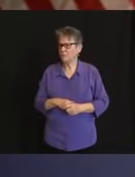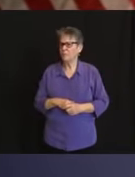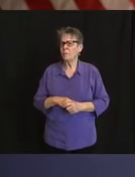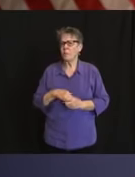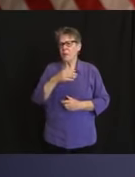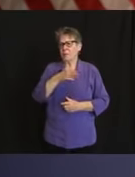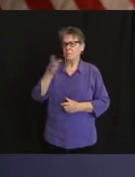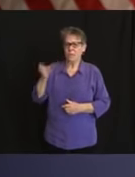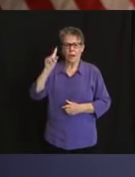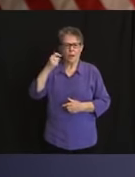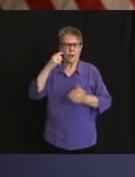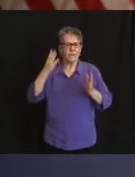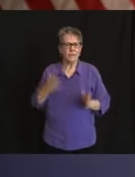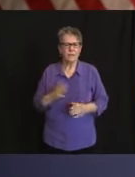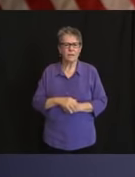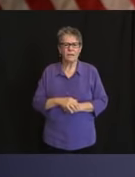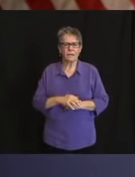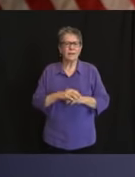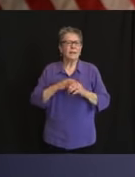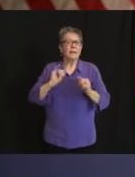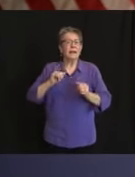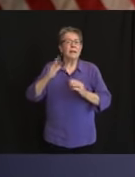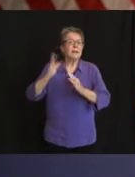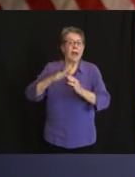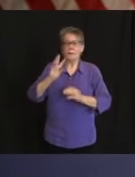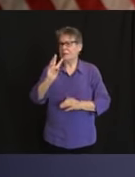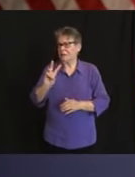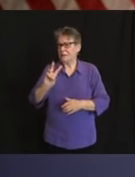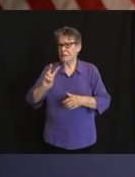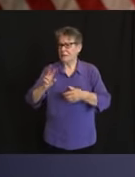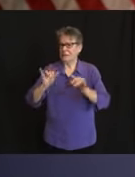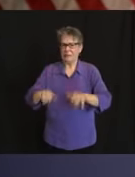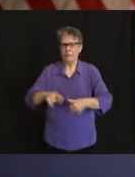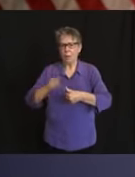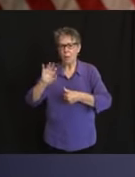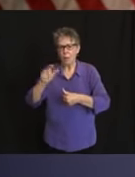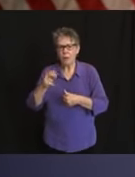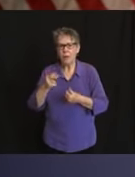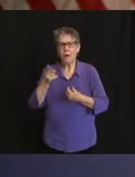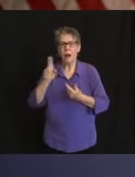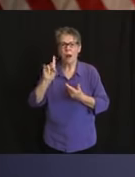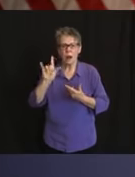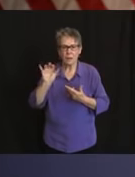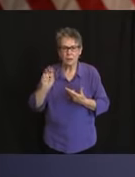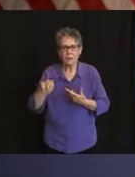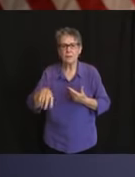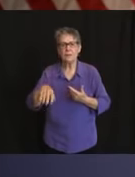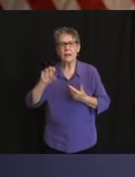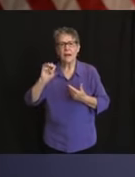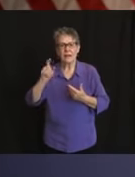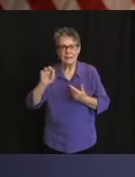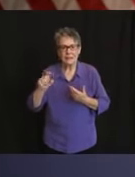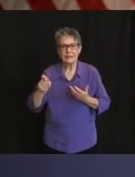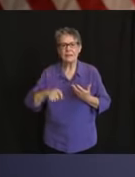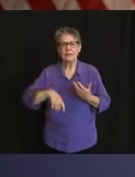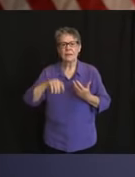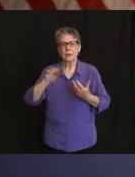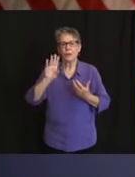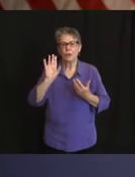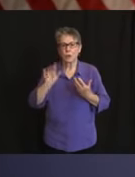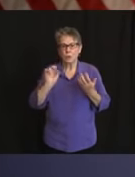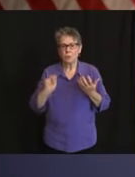the big ones. So in order, Bergen, Hudson, Essex, Union, Passaic, and Middlesex right